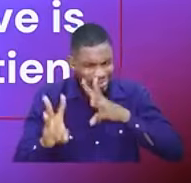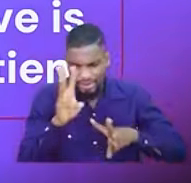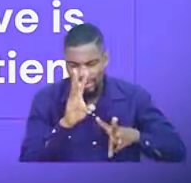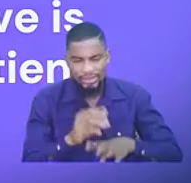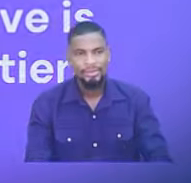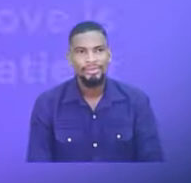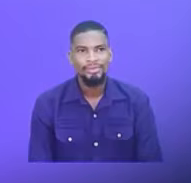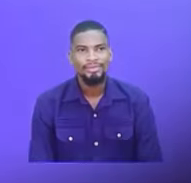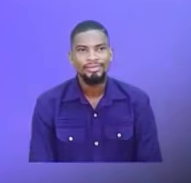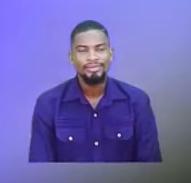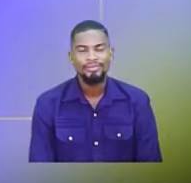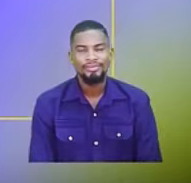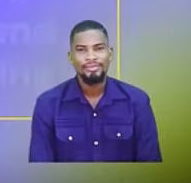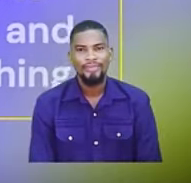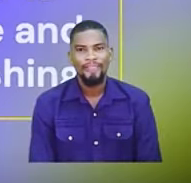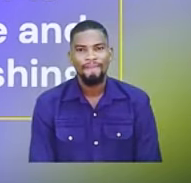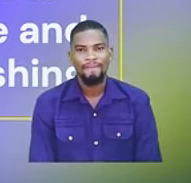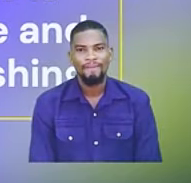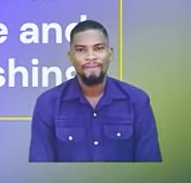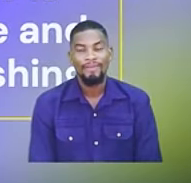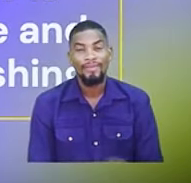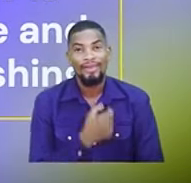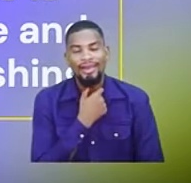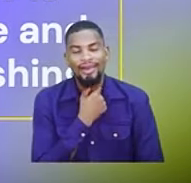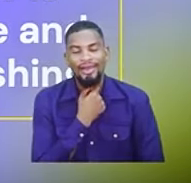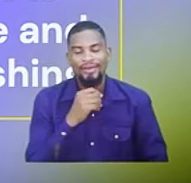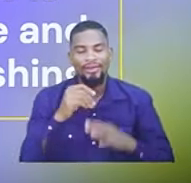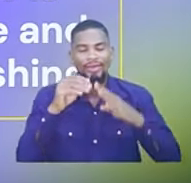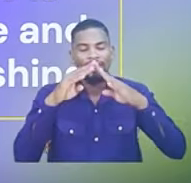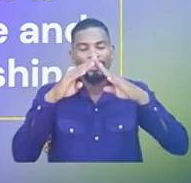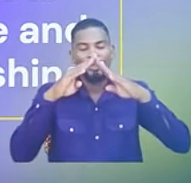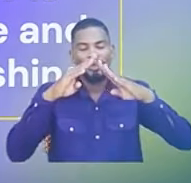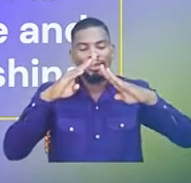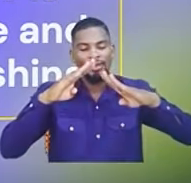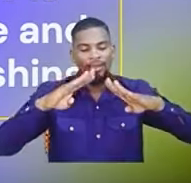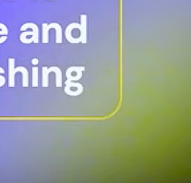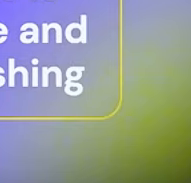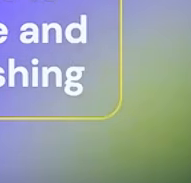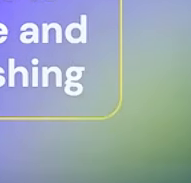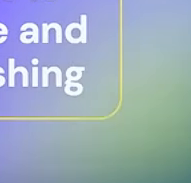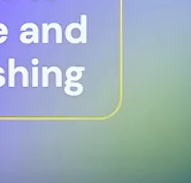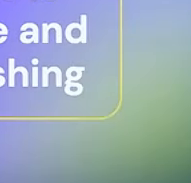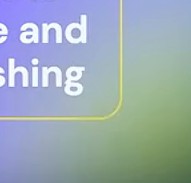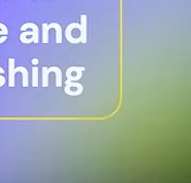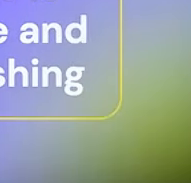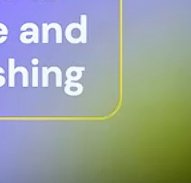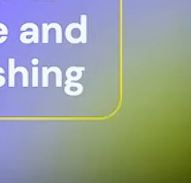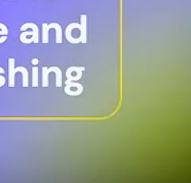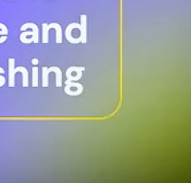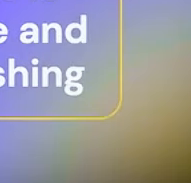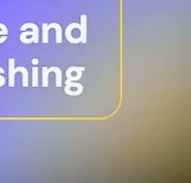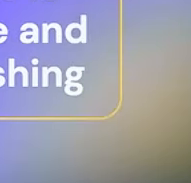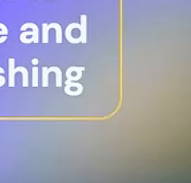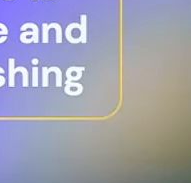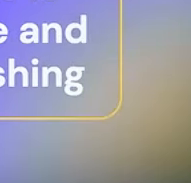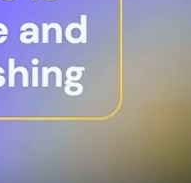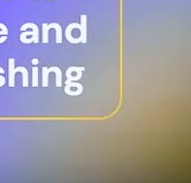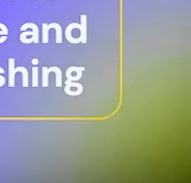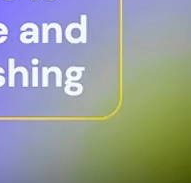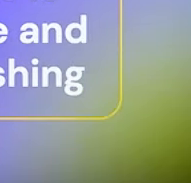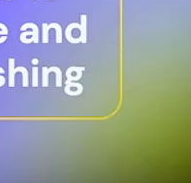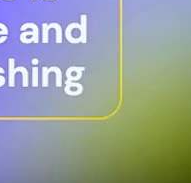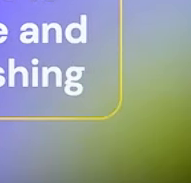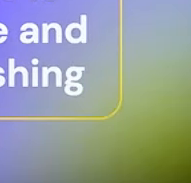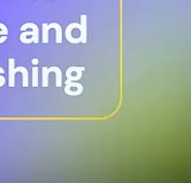Love is peace and refreshing. Lust torments. Love is peace